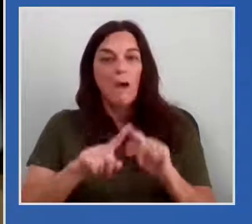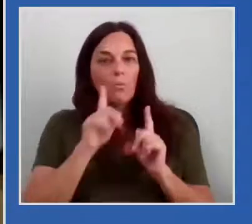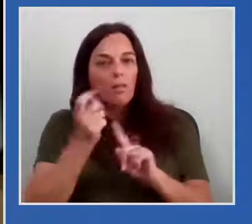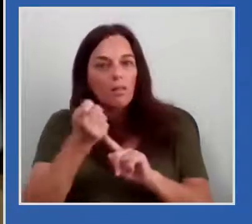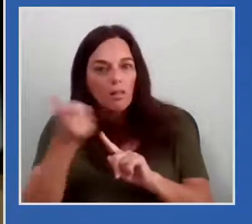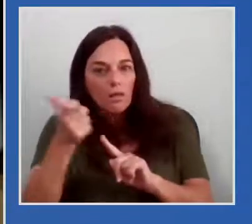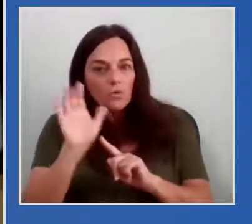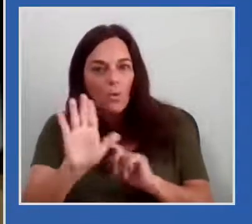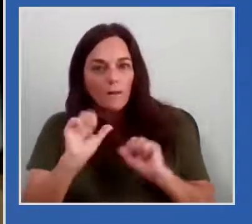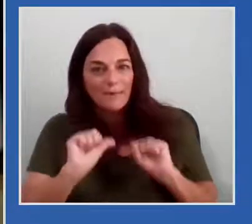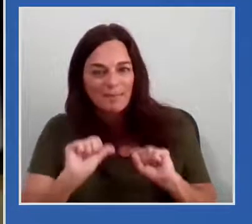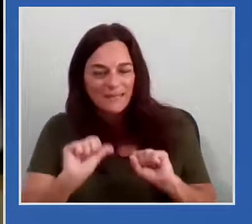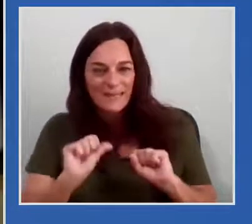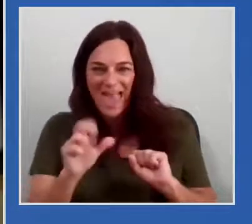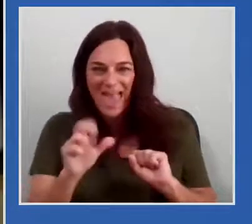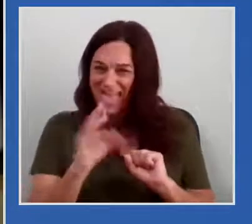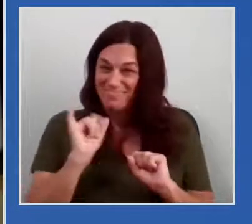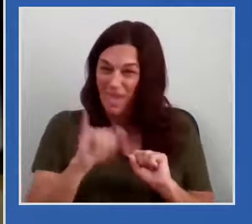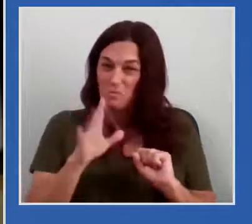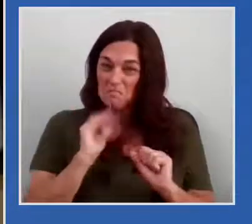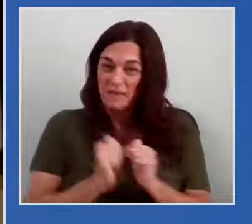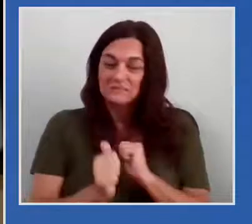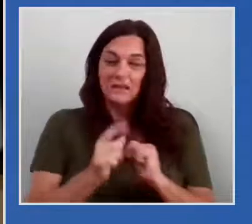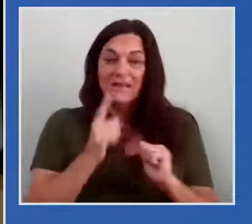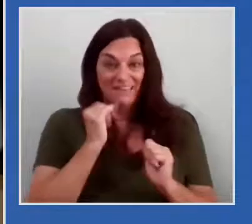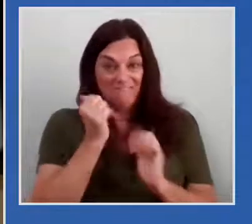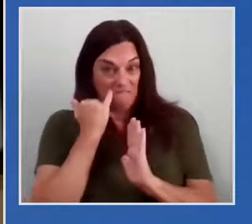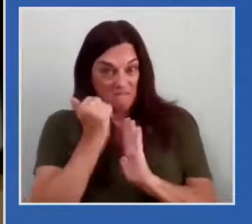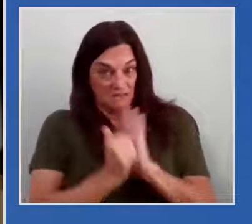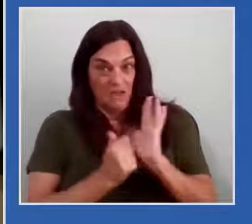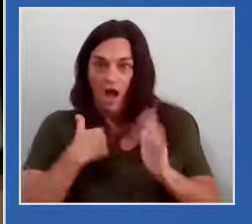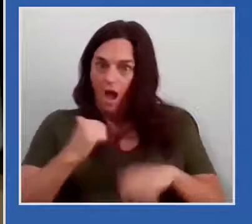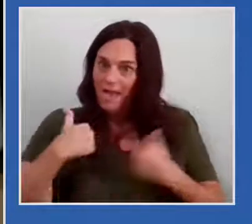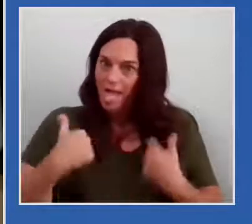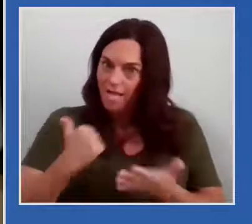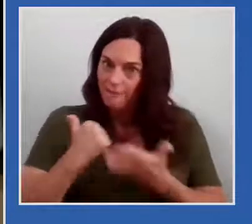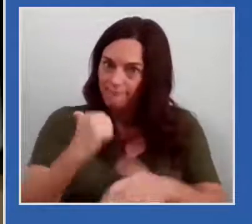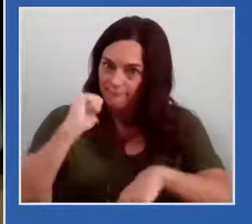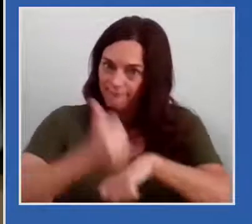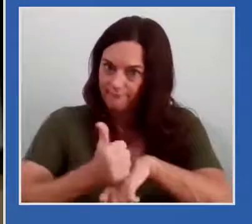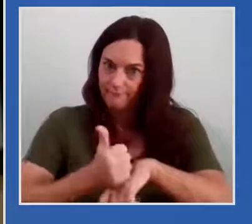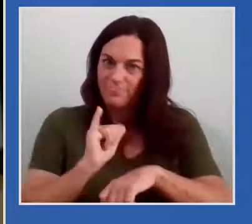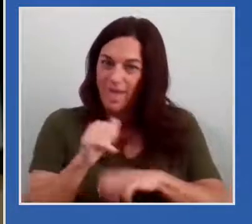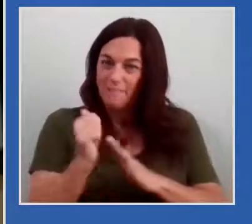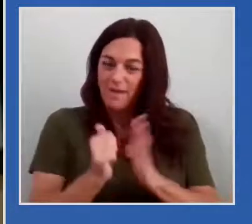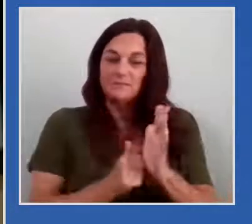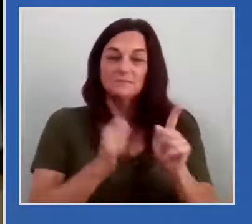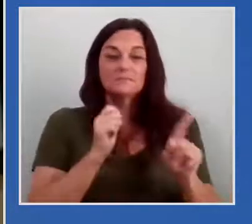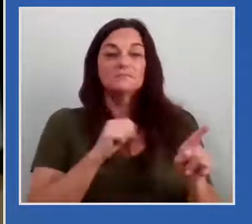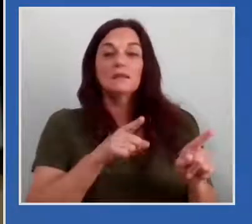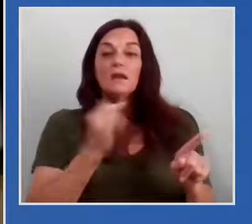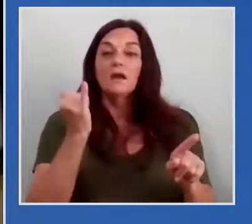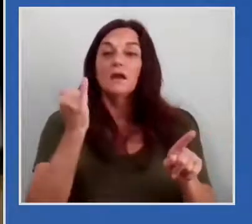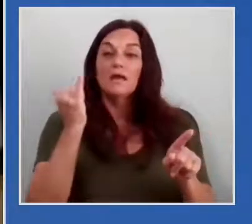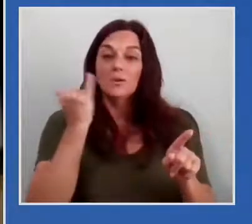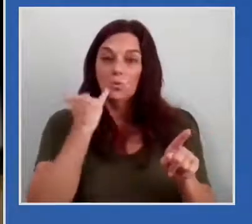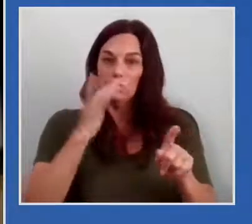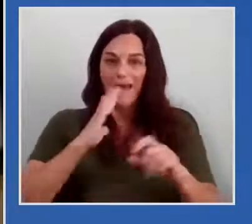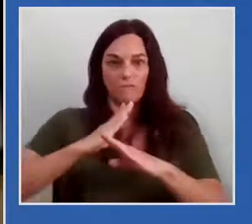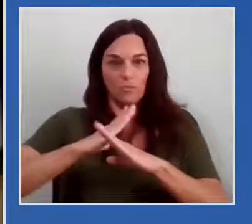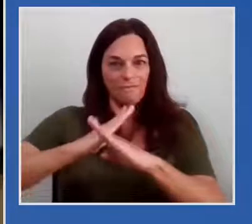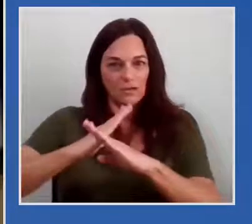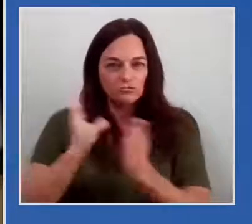ability, and that act we passed, I was able to help put in place, was that you'd have preventative services and